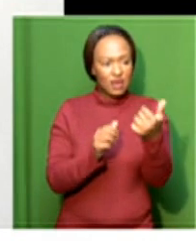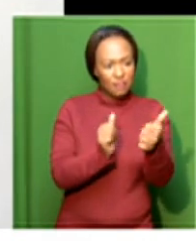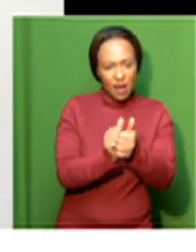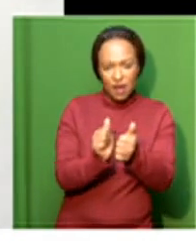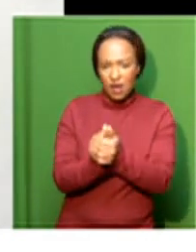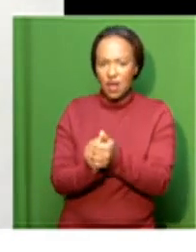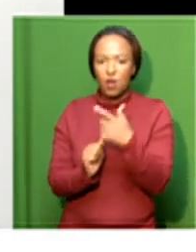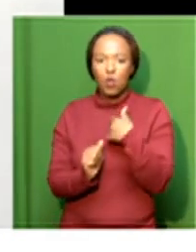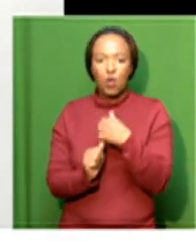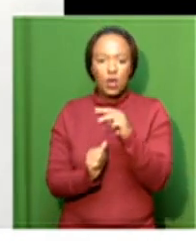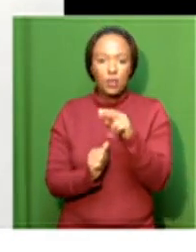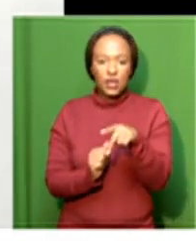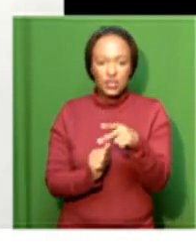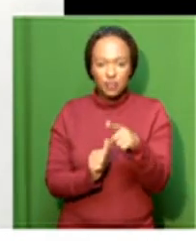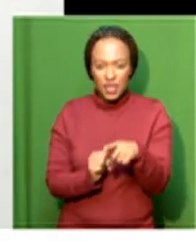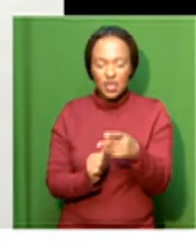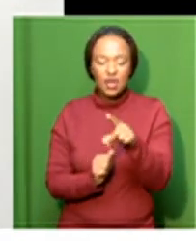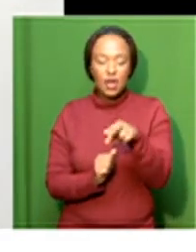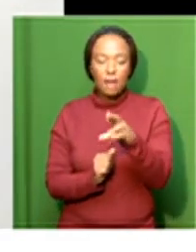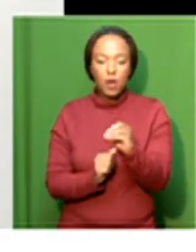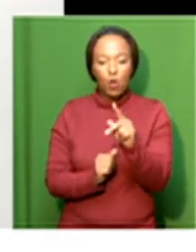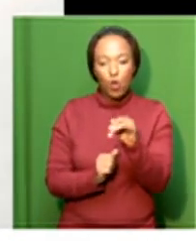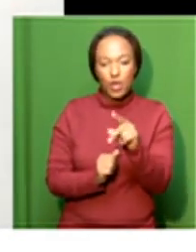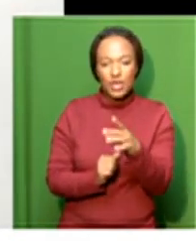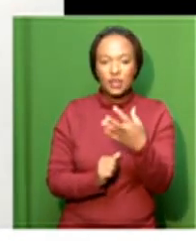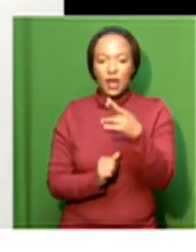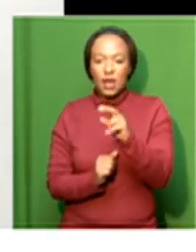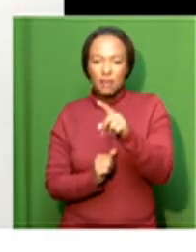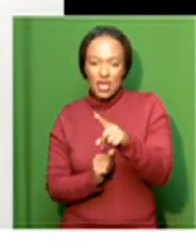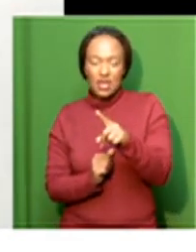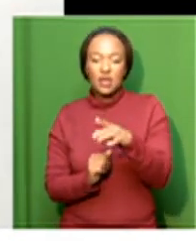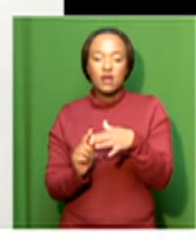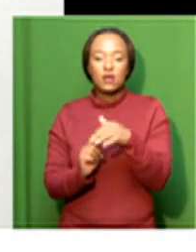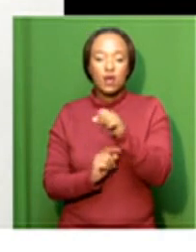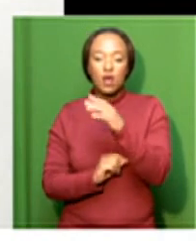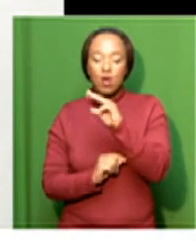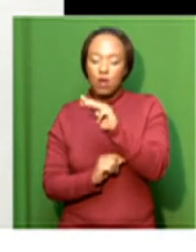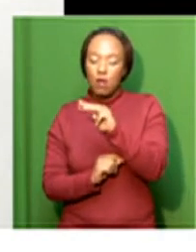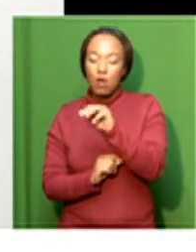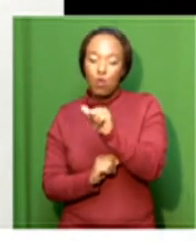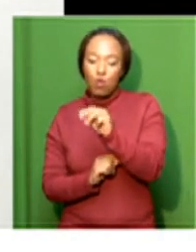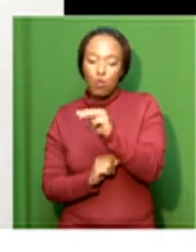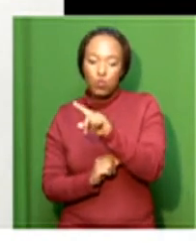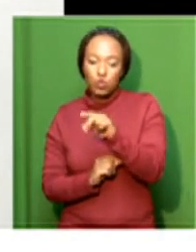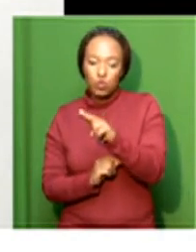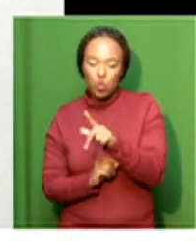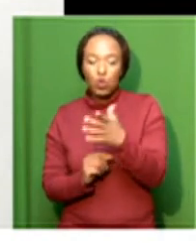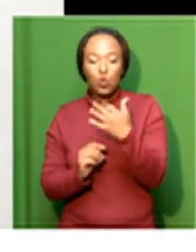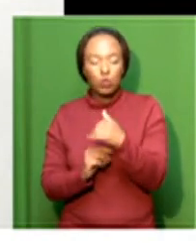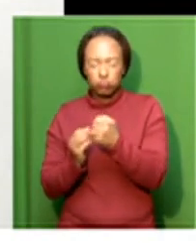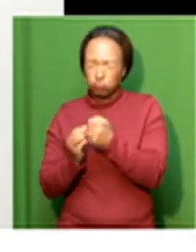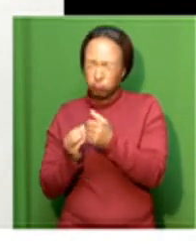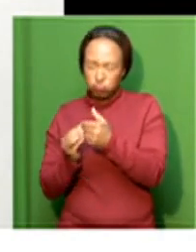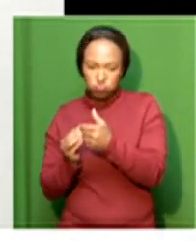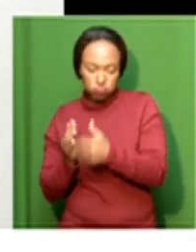T, there's Double HP and Pro Kid, RIP to the Kings. There's Umzulu, my brother. There's MPK, there's Musiholic. There's a